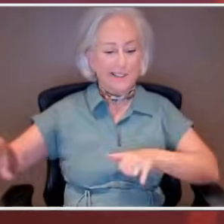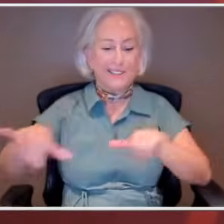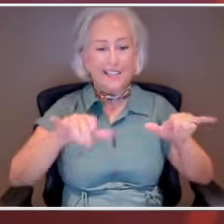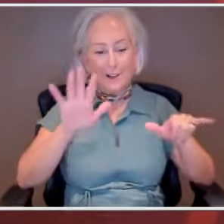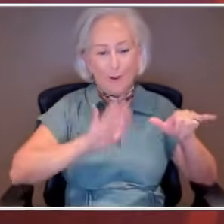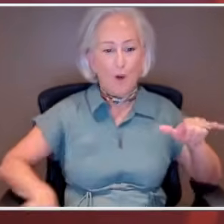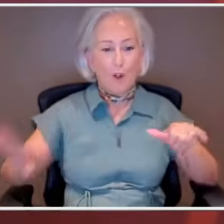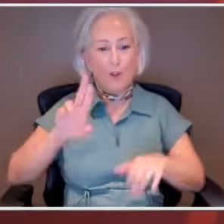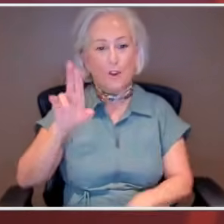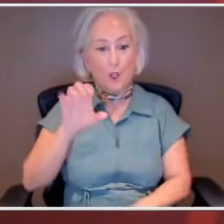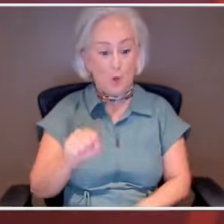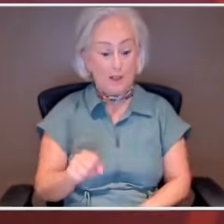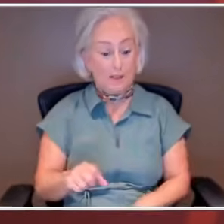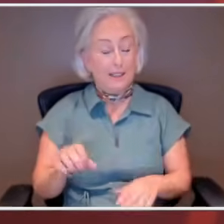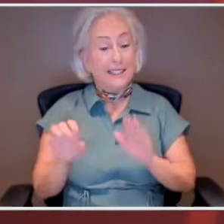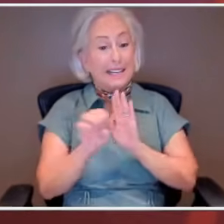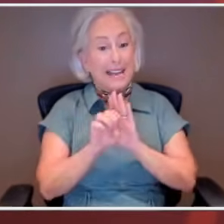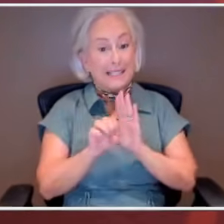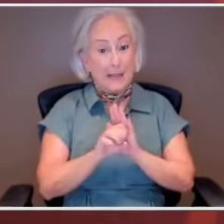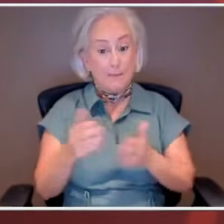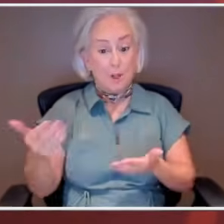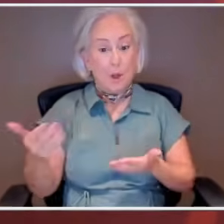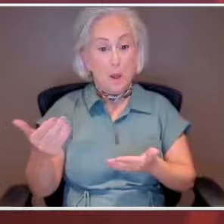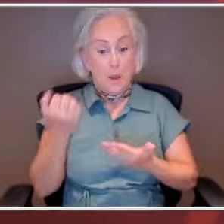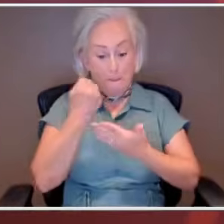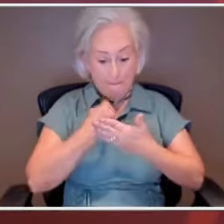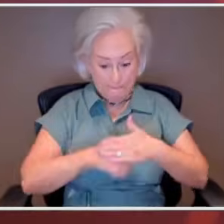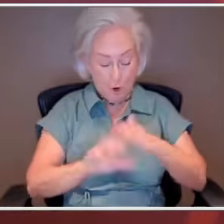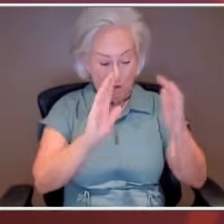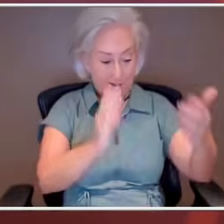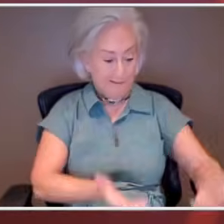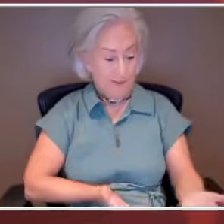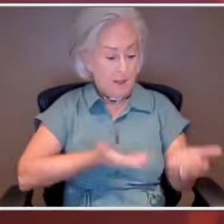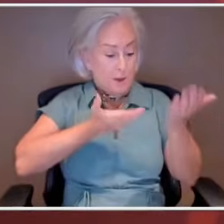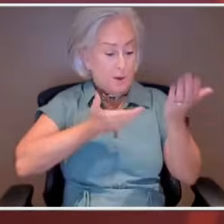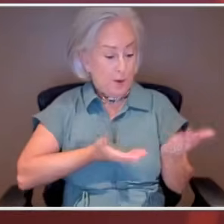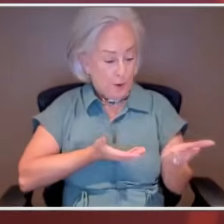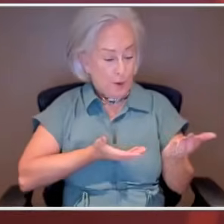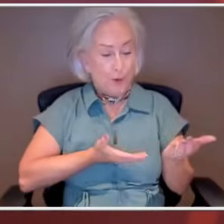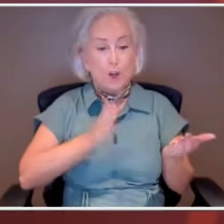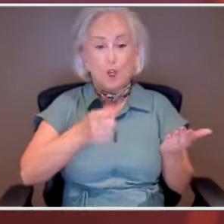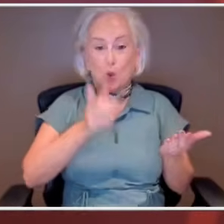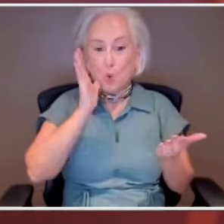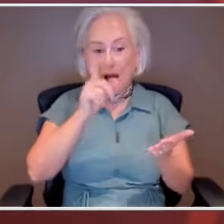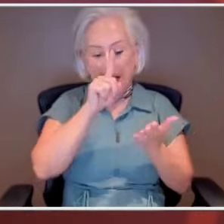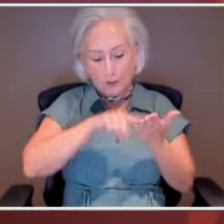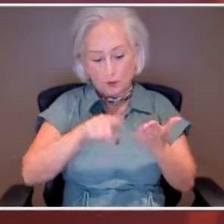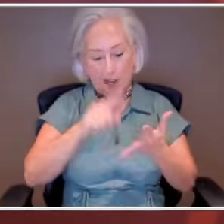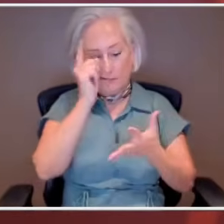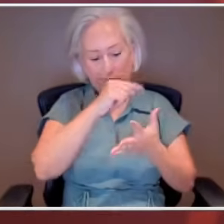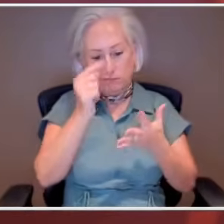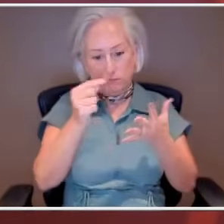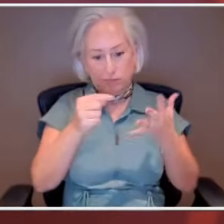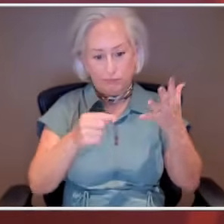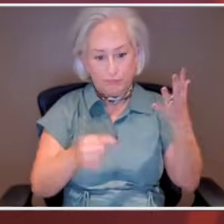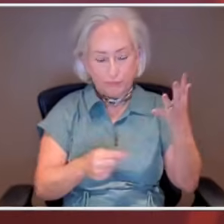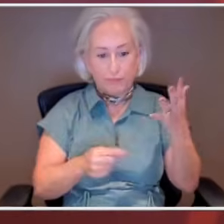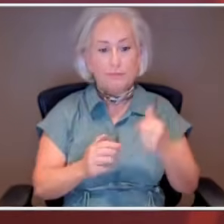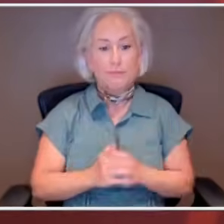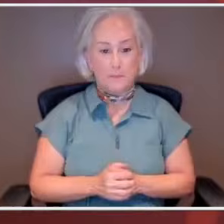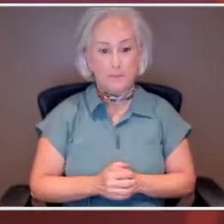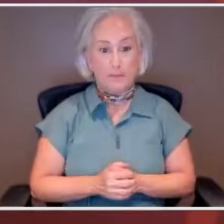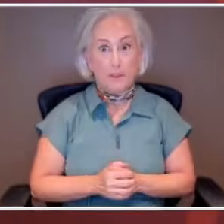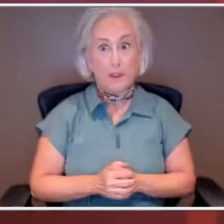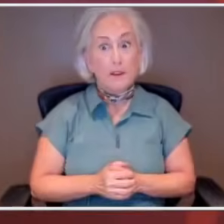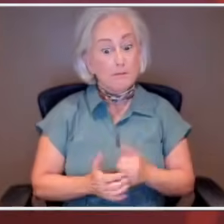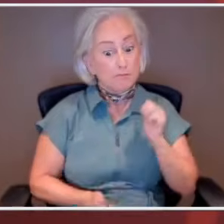baby is born, you're going to check these, 3, 4, 5 things. And then, and usually that'll catch most